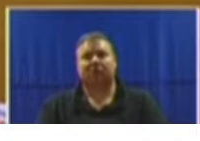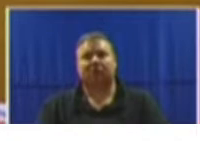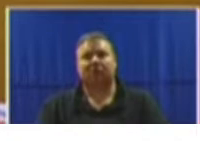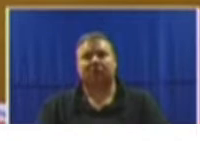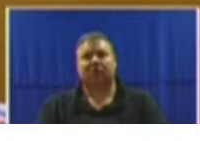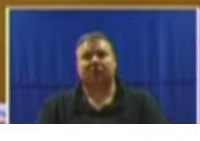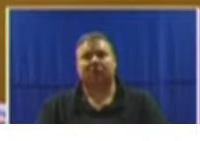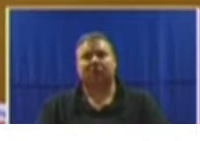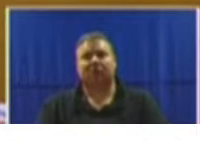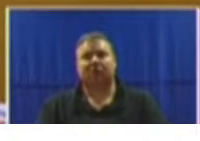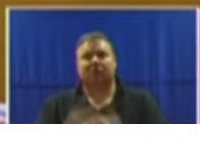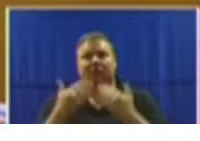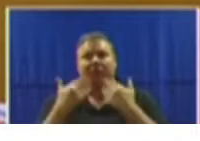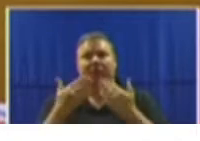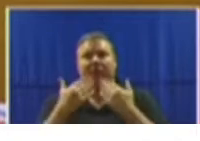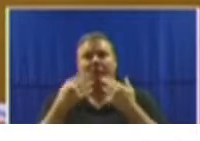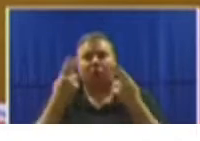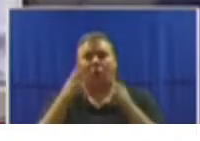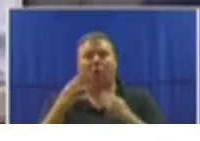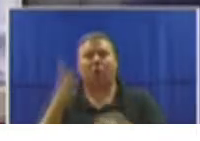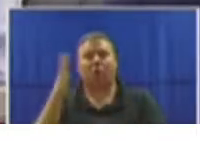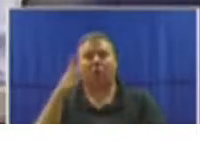Thank you very much, Honorable Speaker.